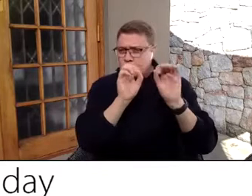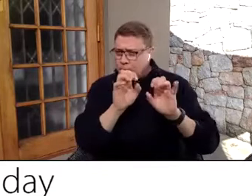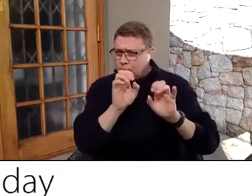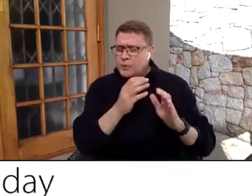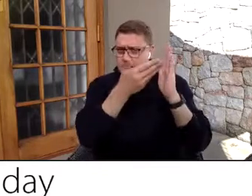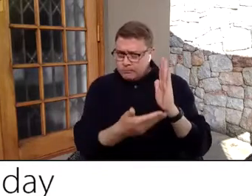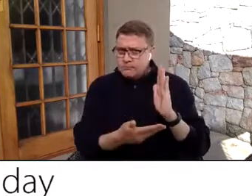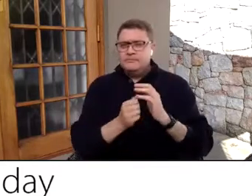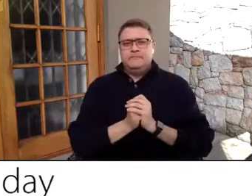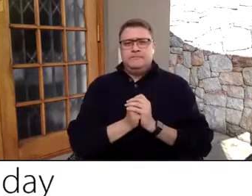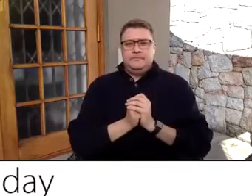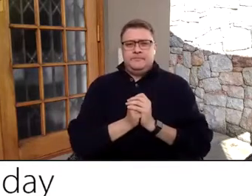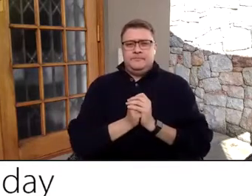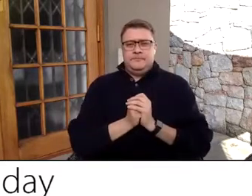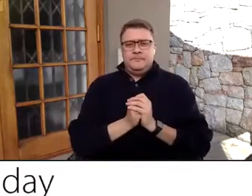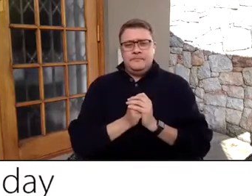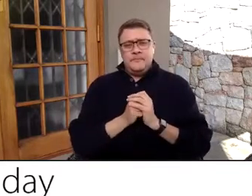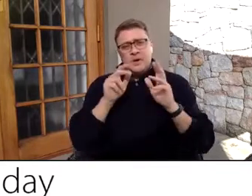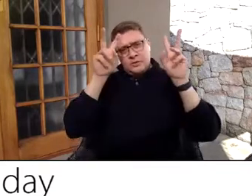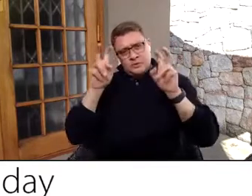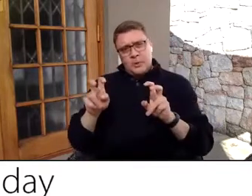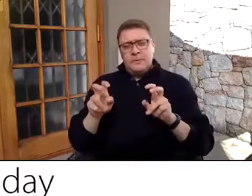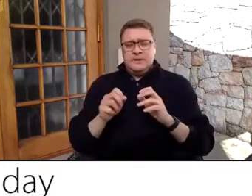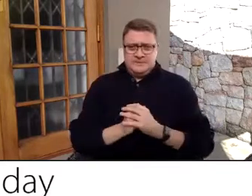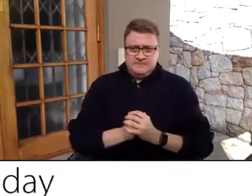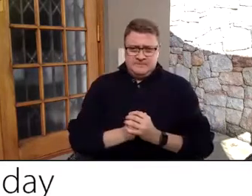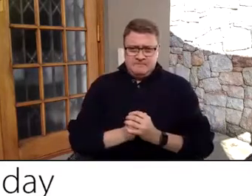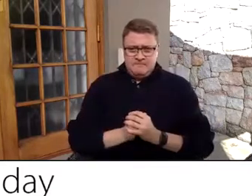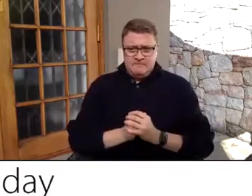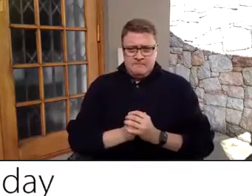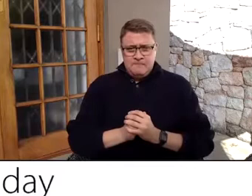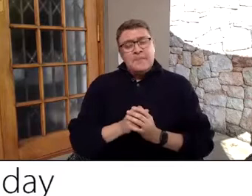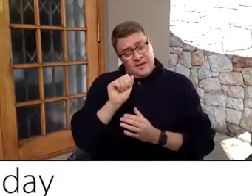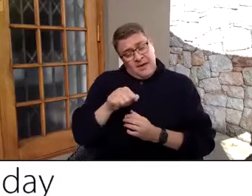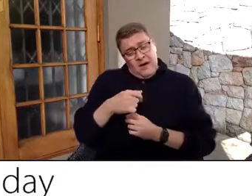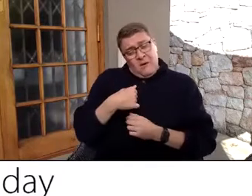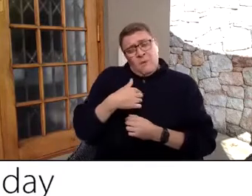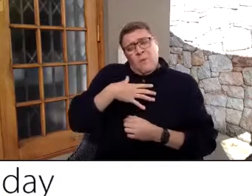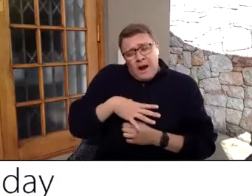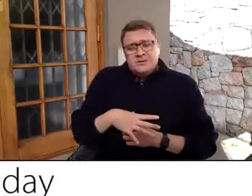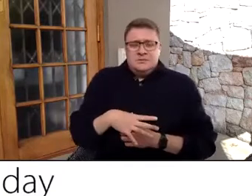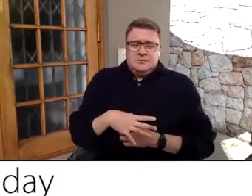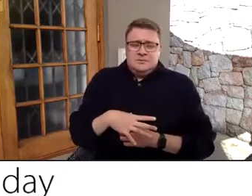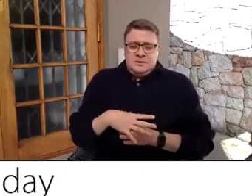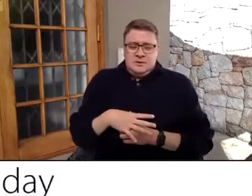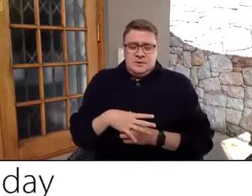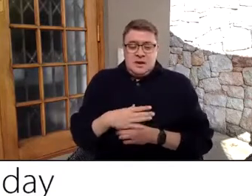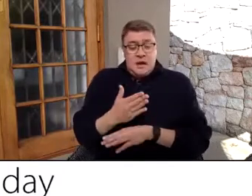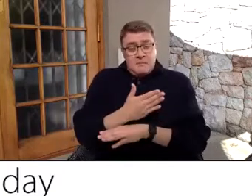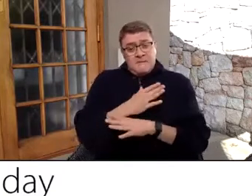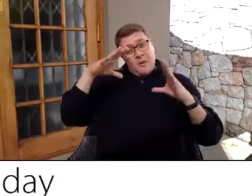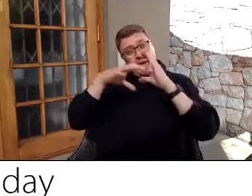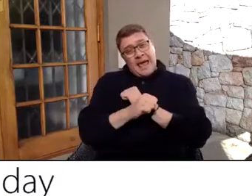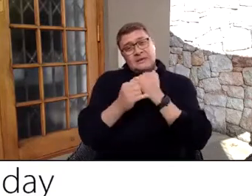and all of these topics on. And yeah, so I just want to, before we wrap up today's session,